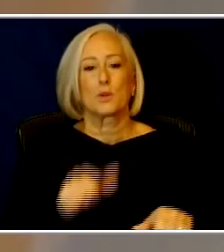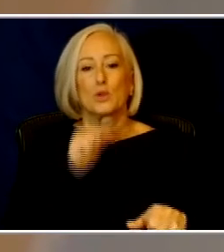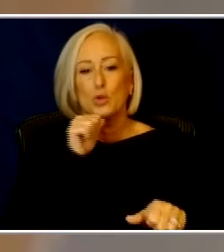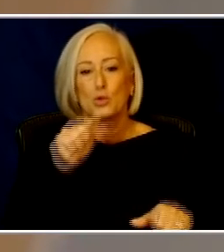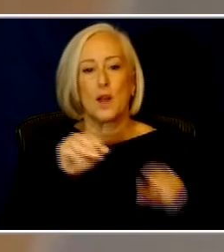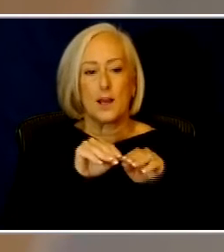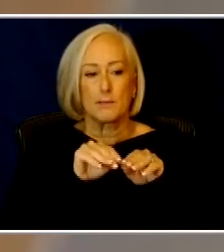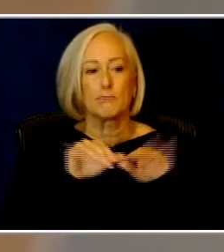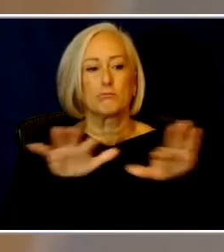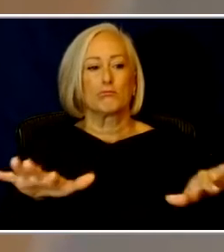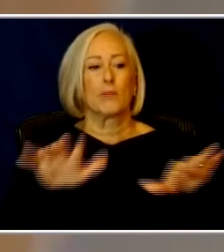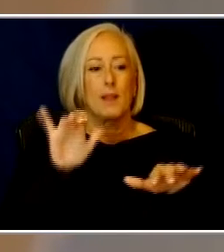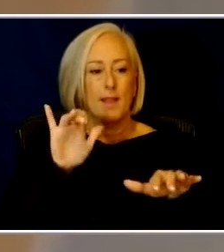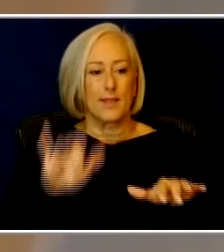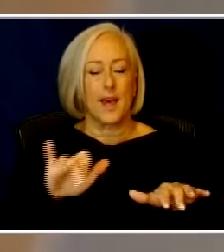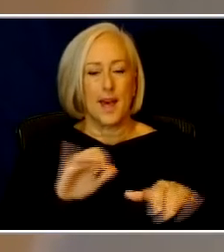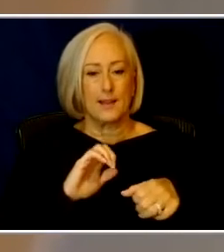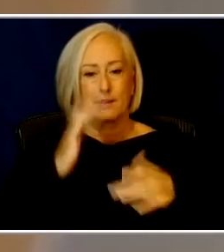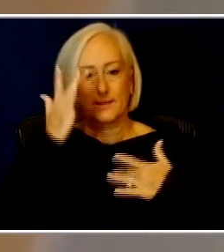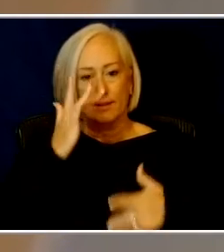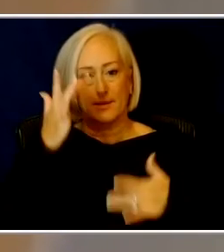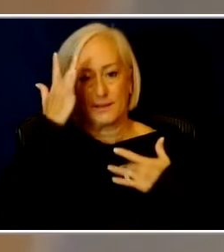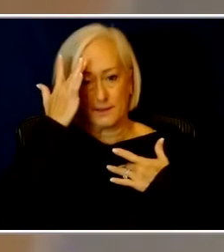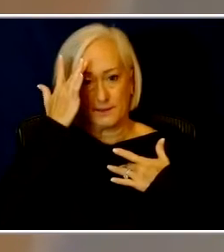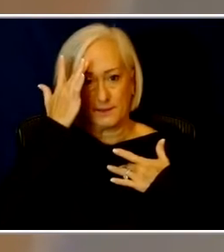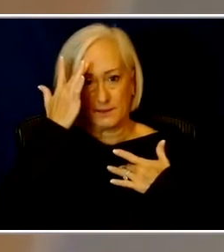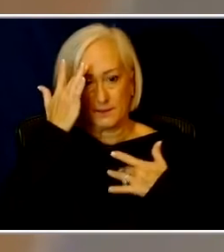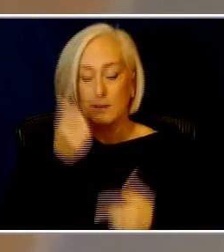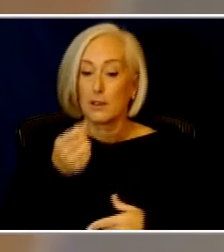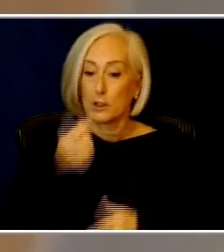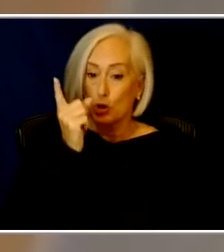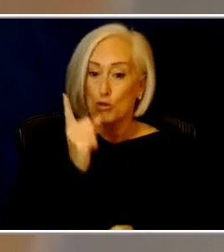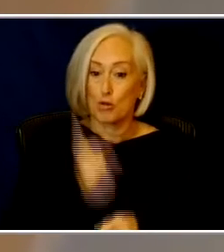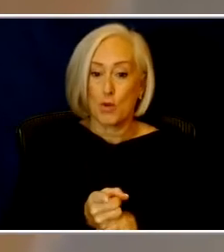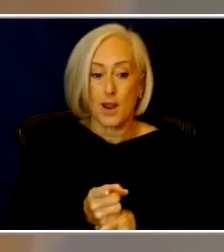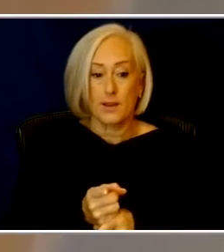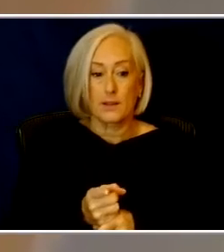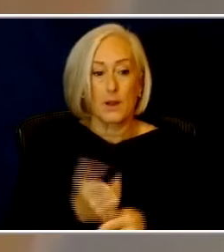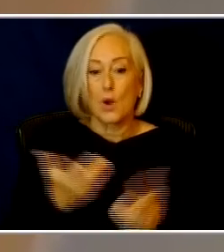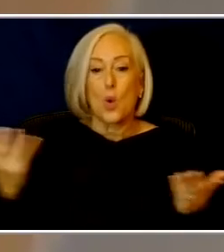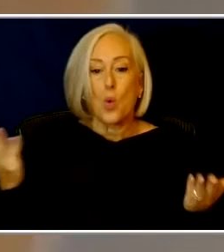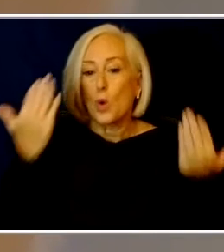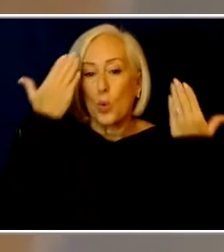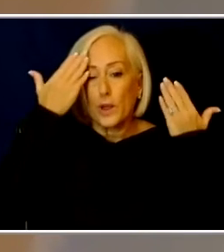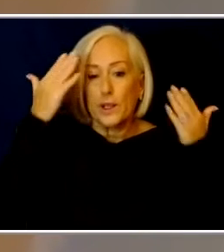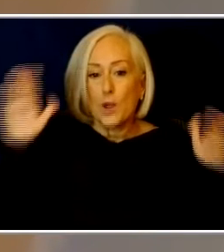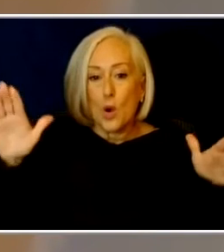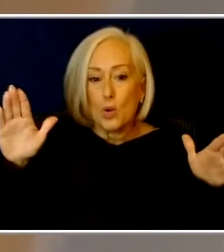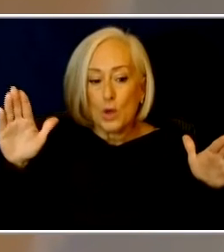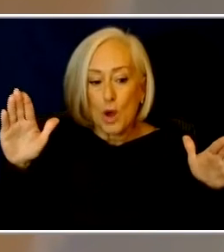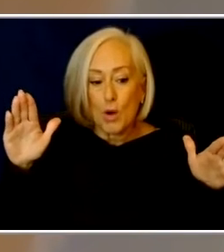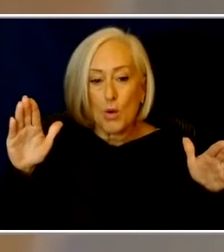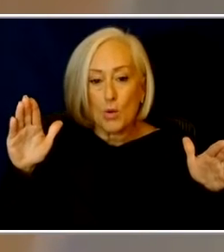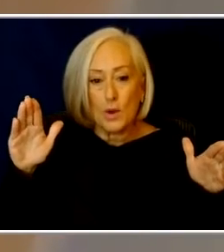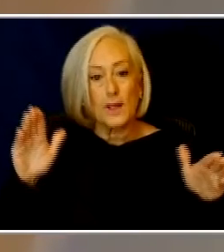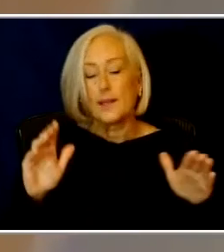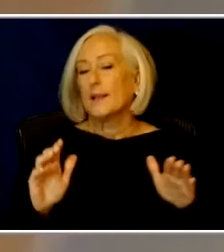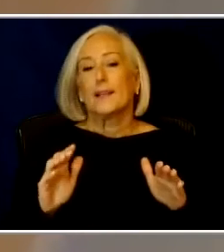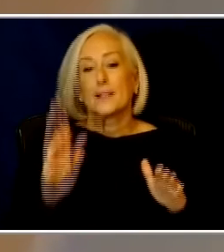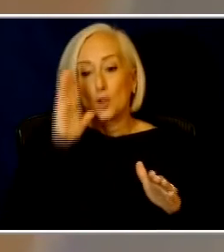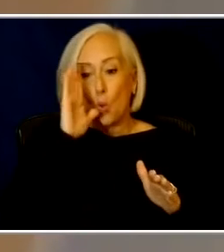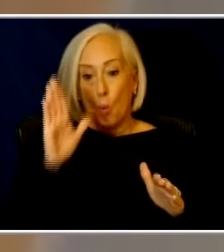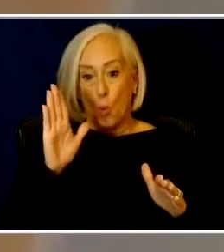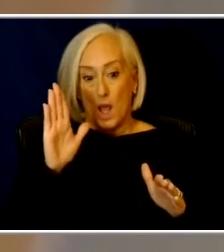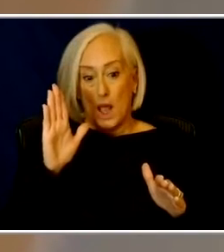foremost. You're right, Steve. The great unknown is how effective we're going to be as we see